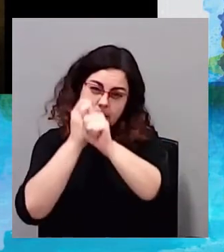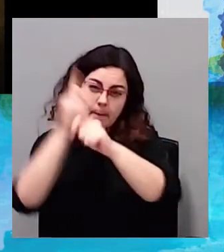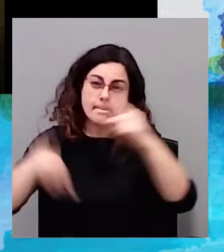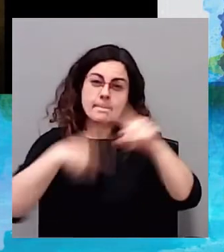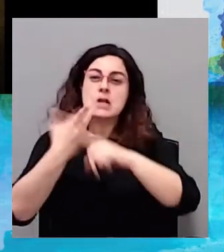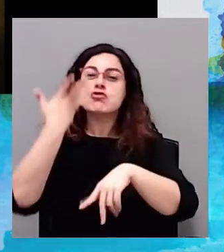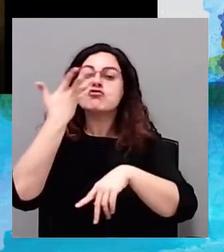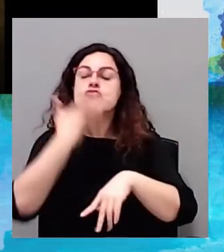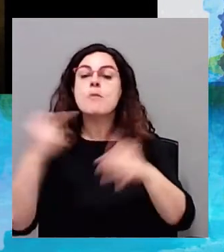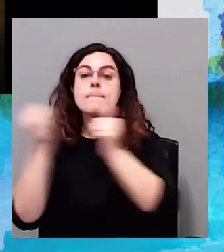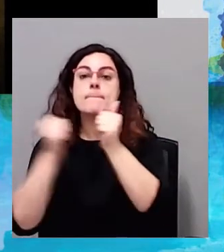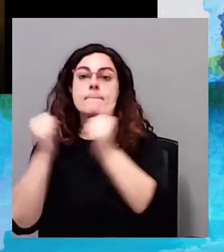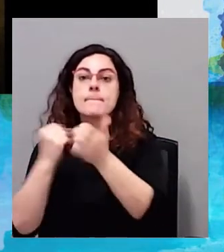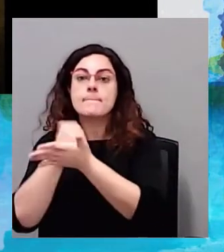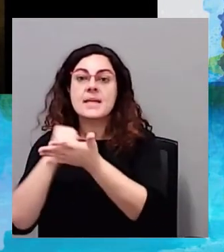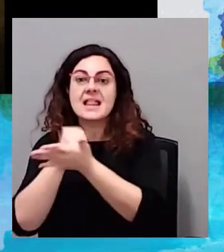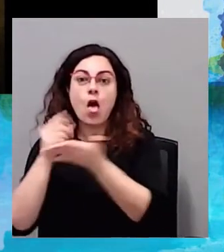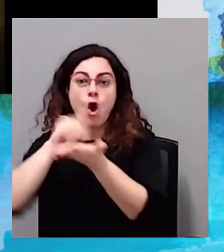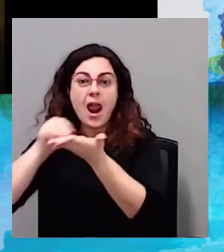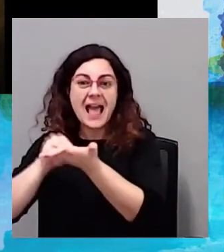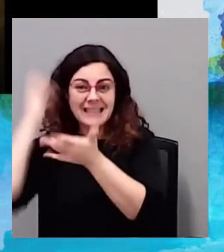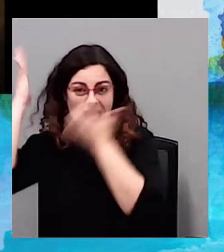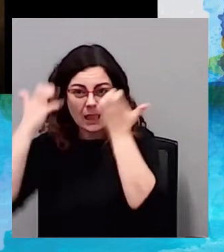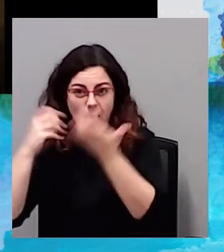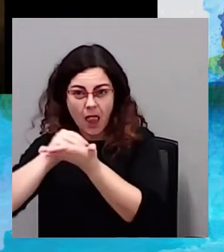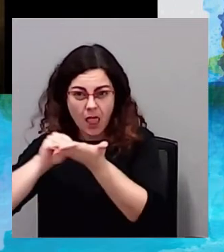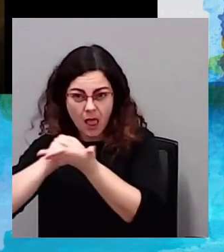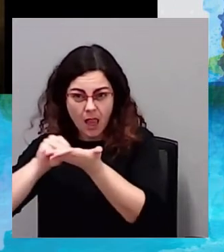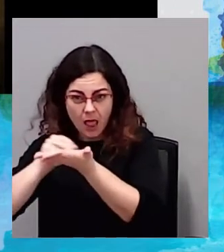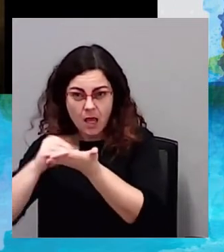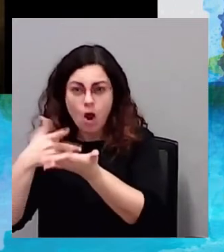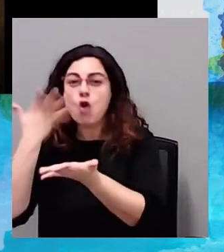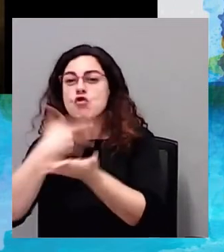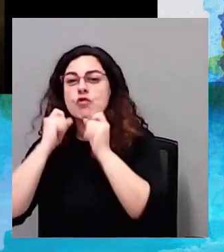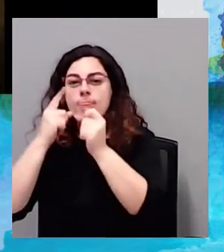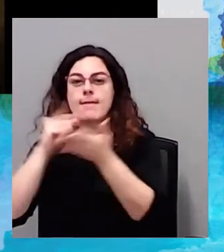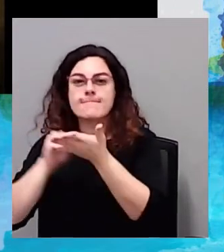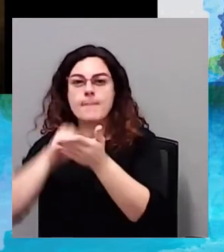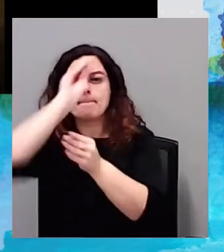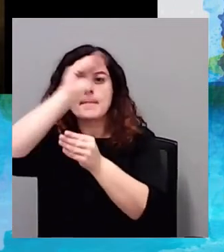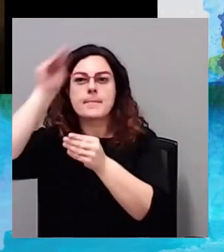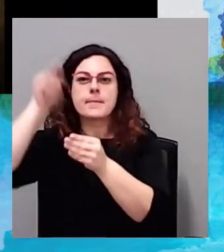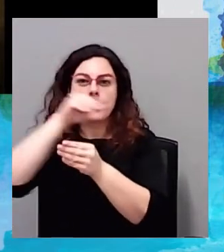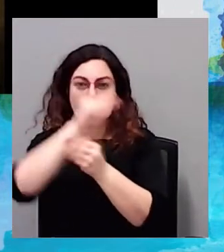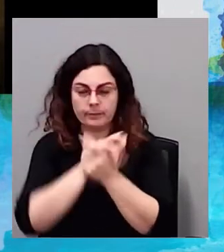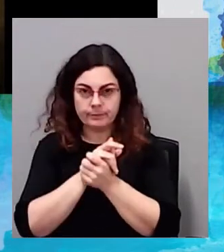was using different mineral pigmentation to put this all together.